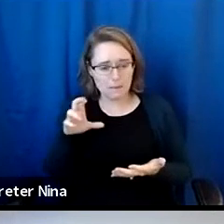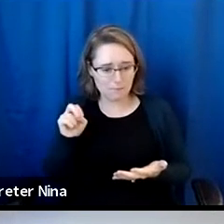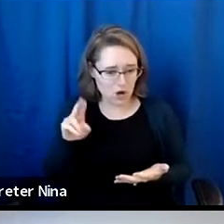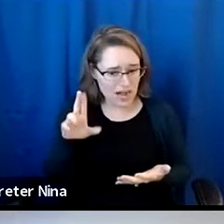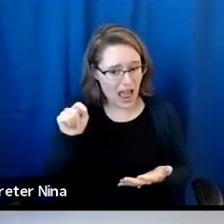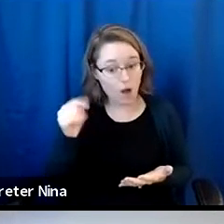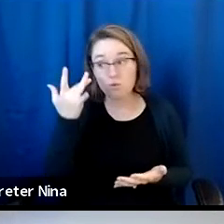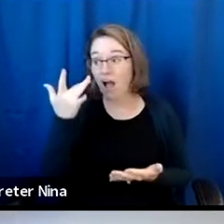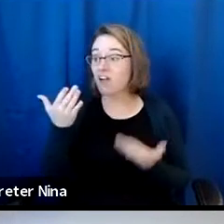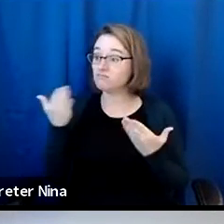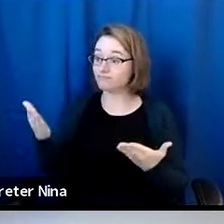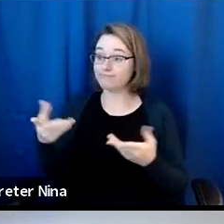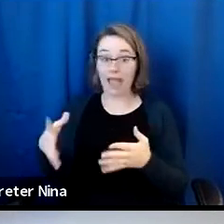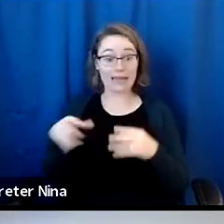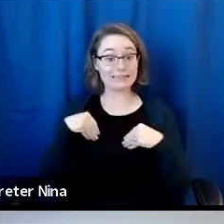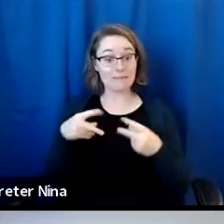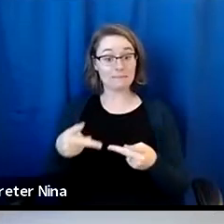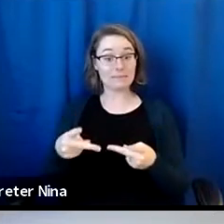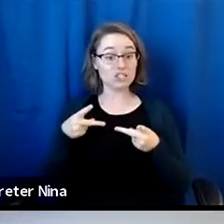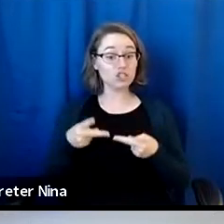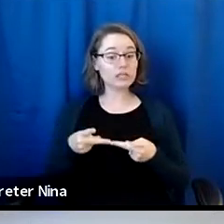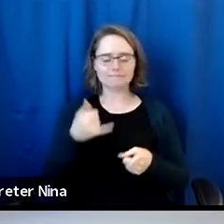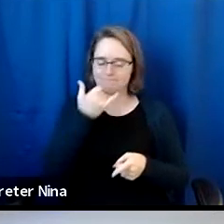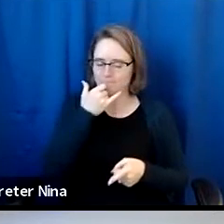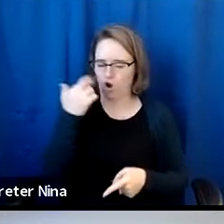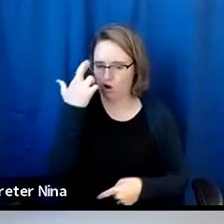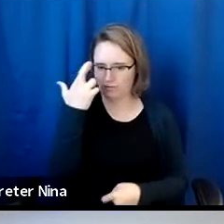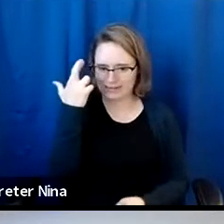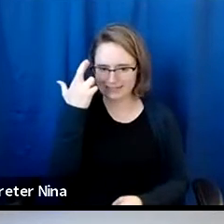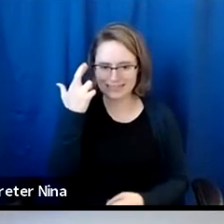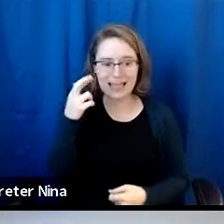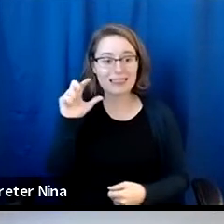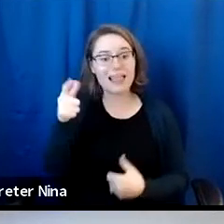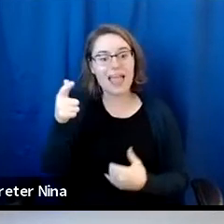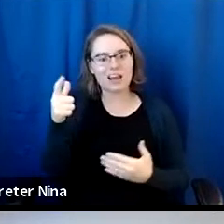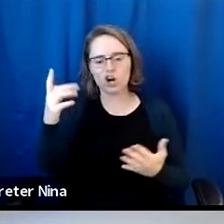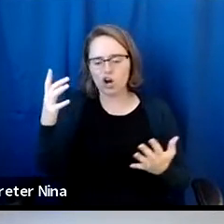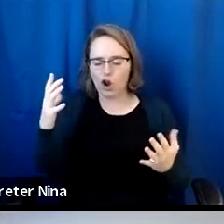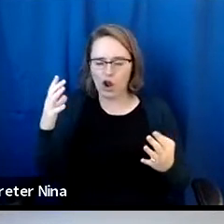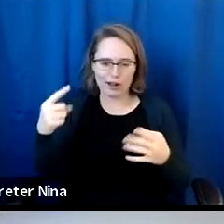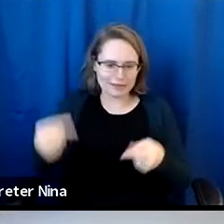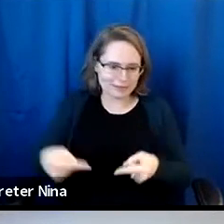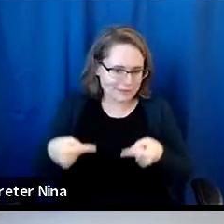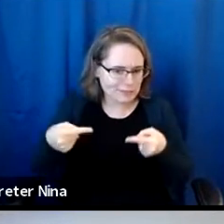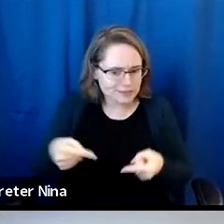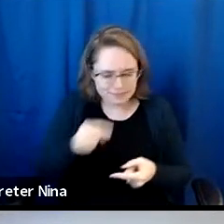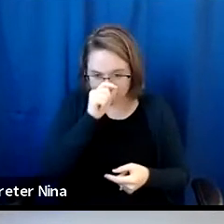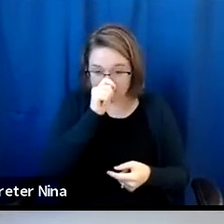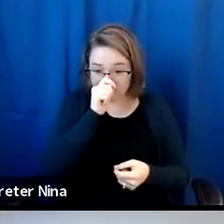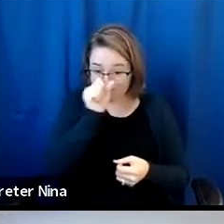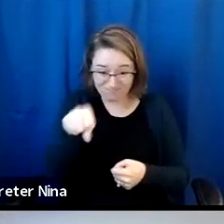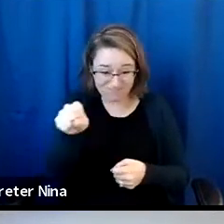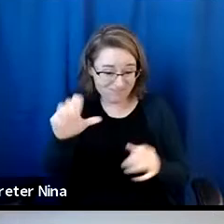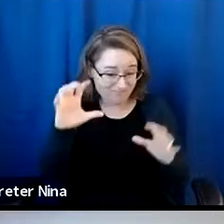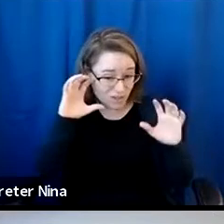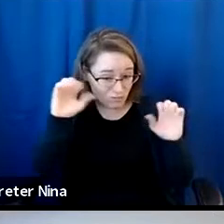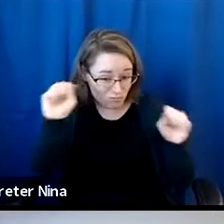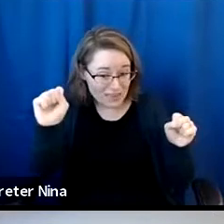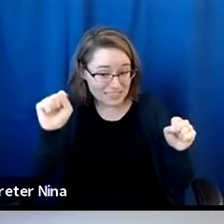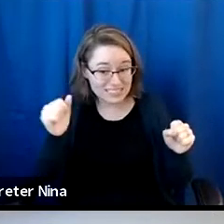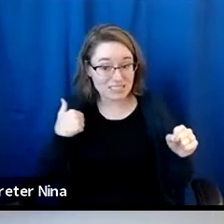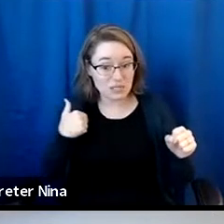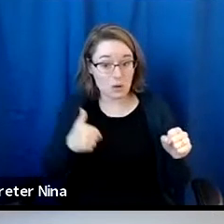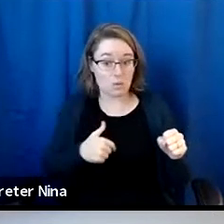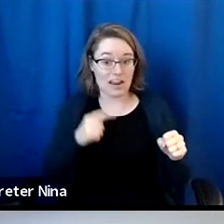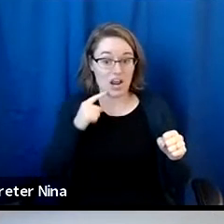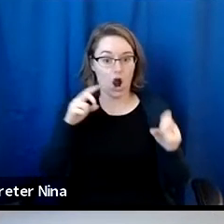these positions for all the wrong reasons and they get in trouble, right? Like, and let's be honest that yes, as presidents, we are, you know, kind of